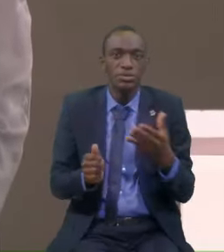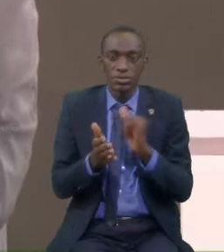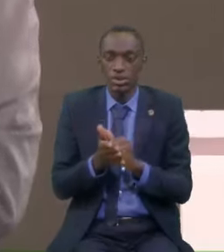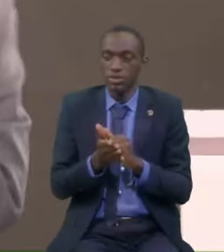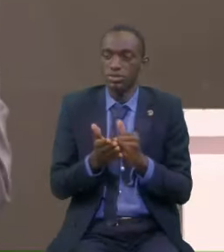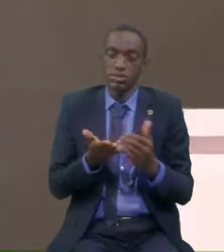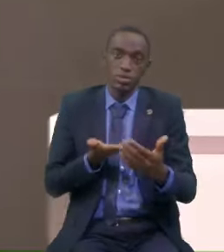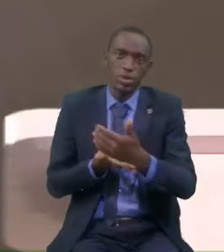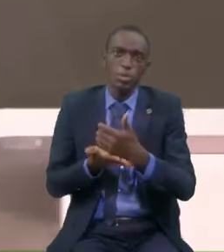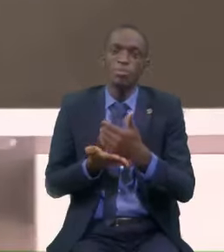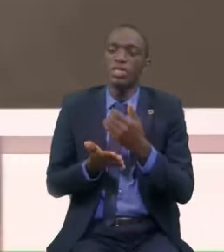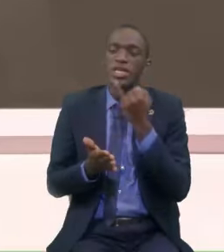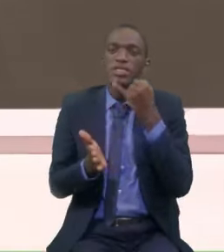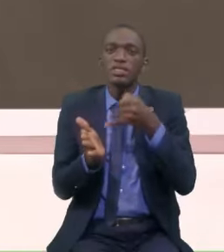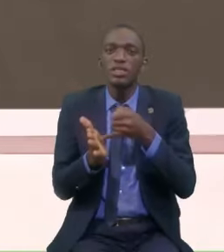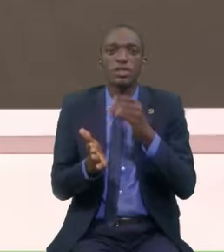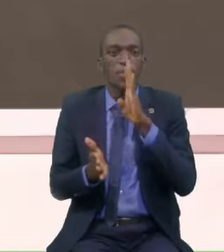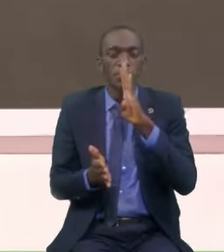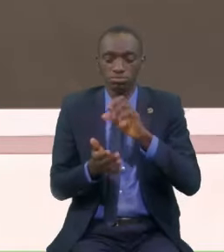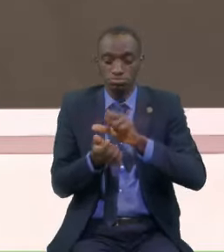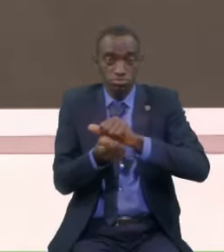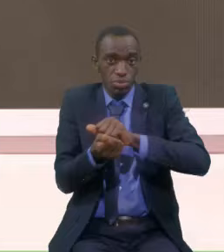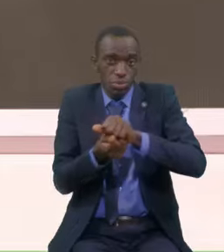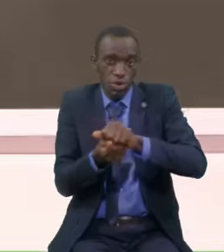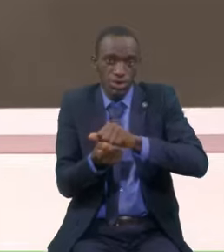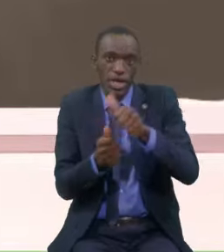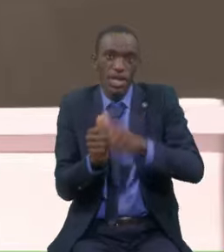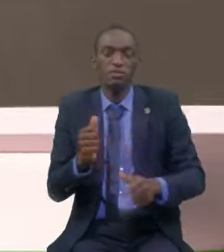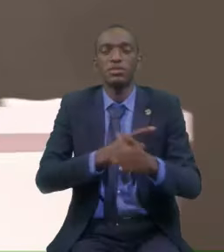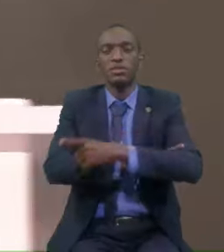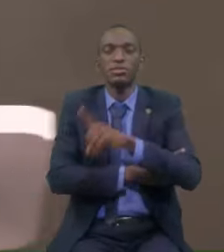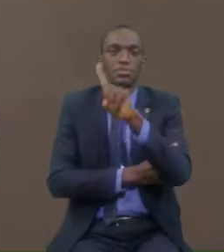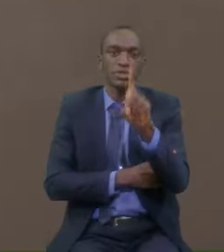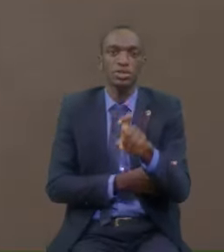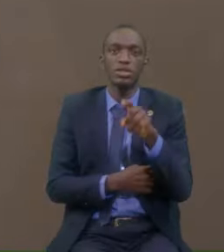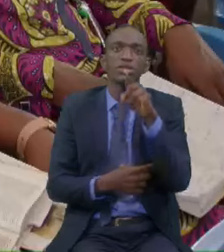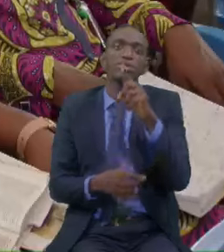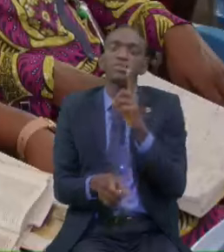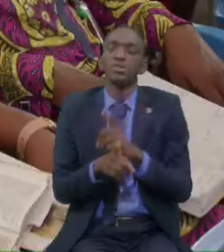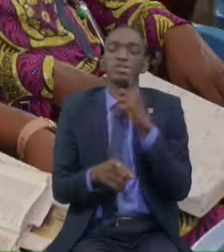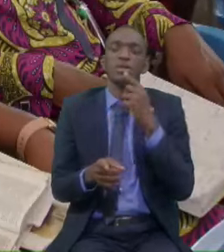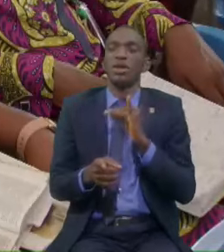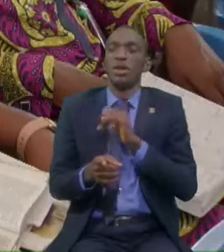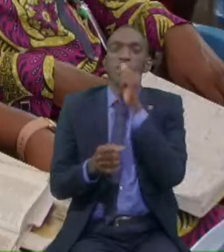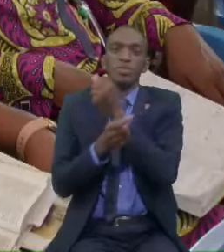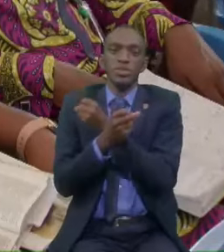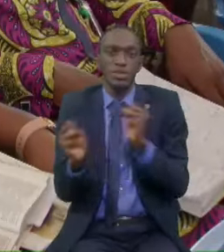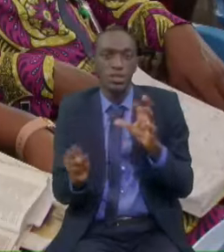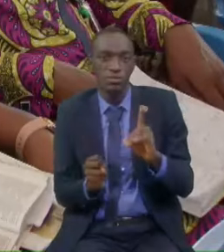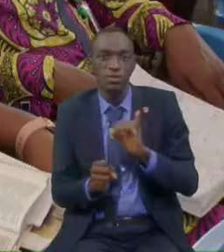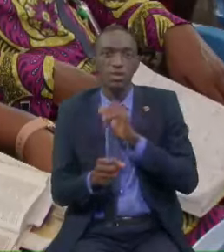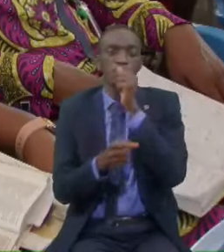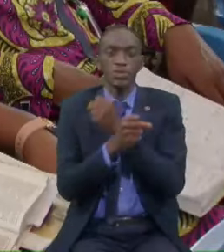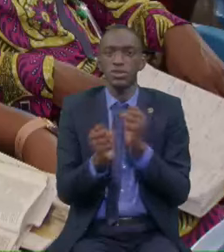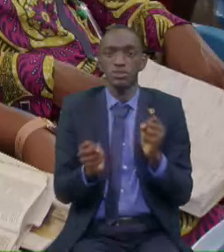day? Or do we just say, I am saved, I am saved. The building is good, but we have to sweep